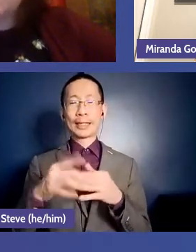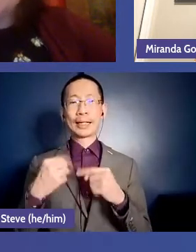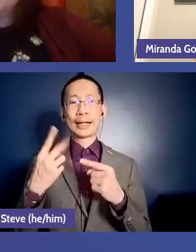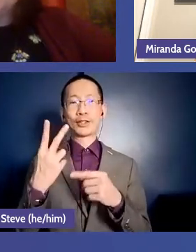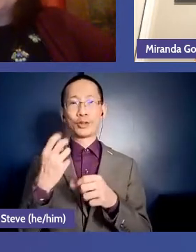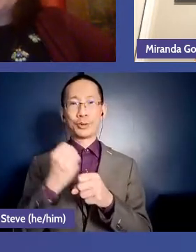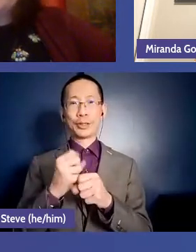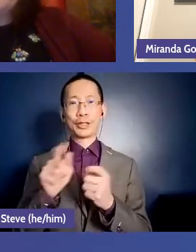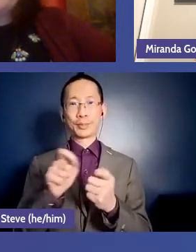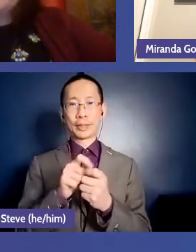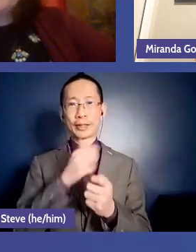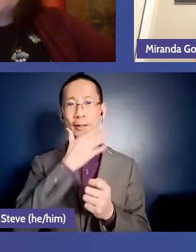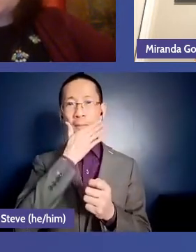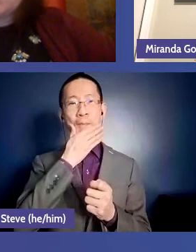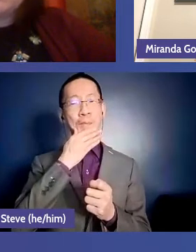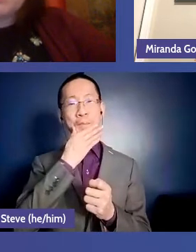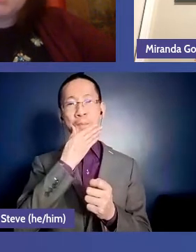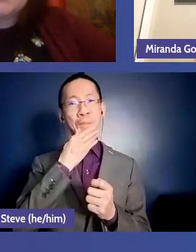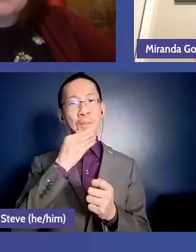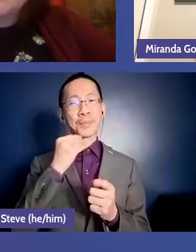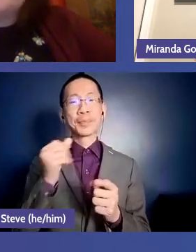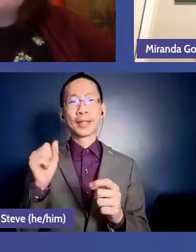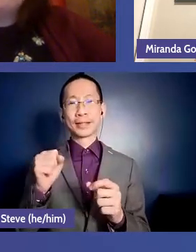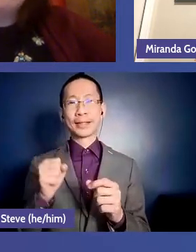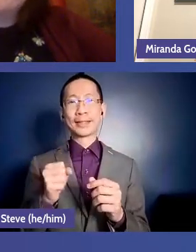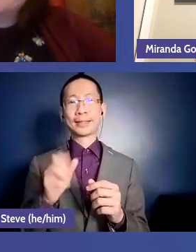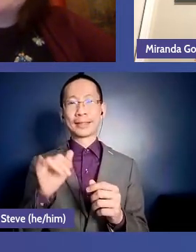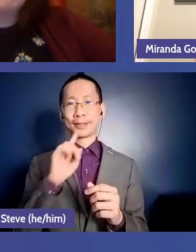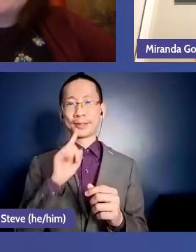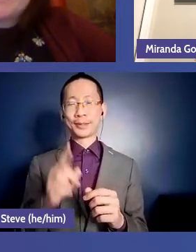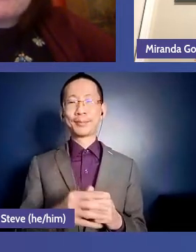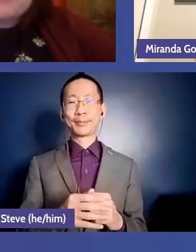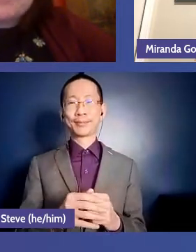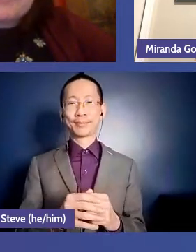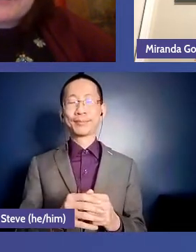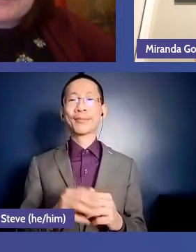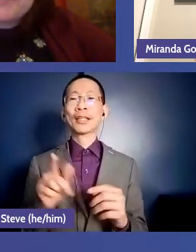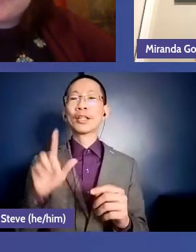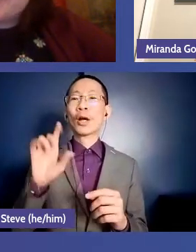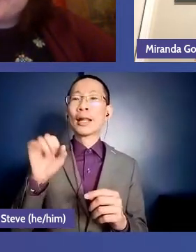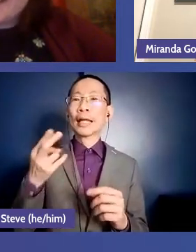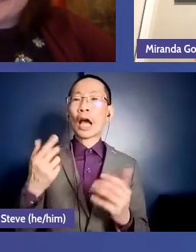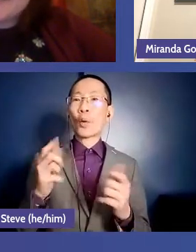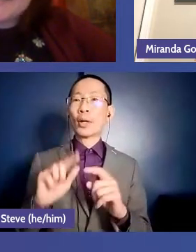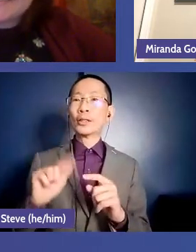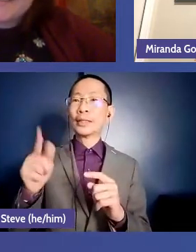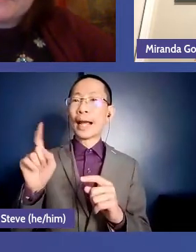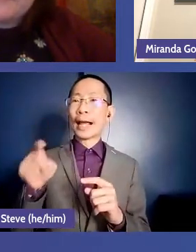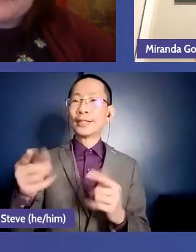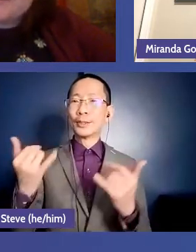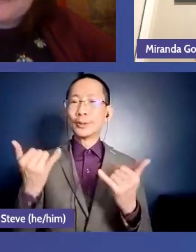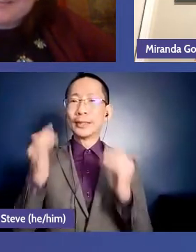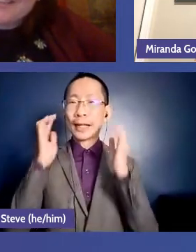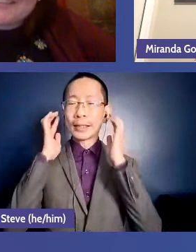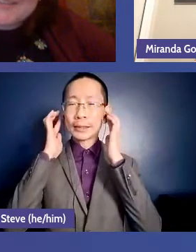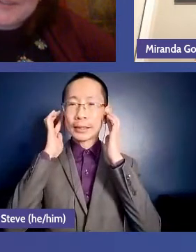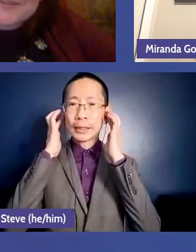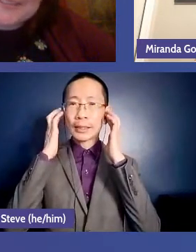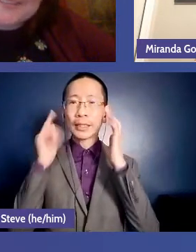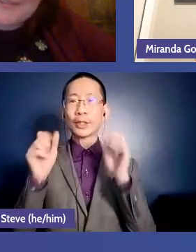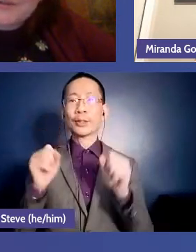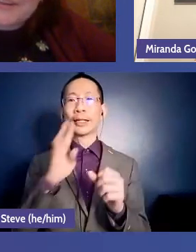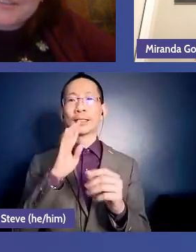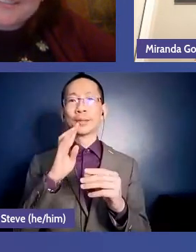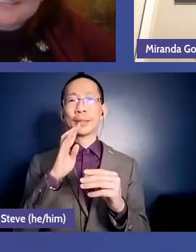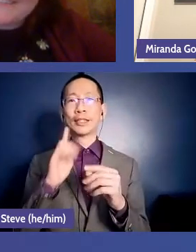So, yeah, what a year. So, Leah, I want to throw it over to you next. If you could speak a little to